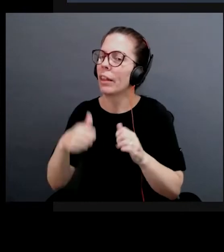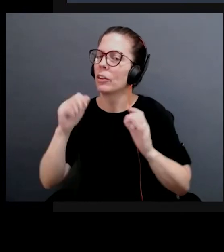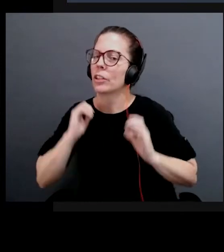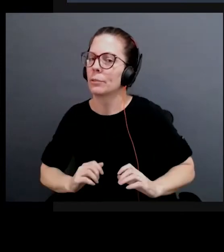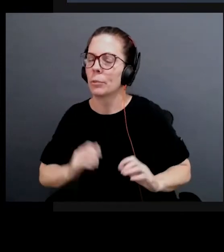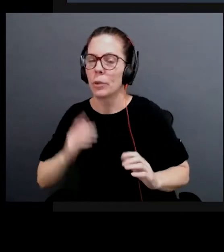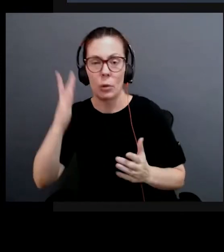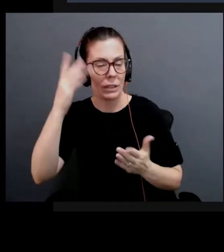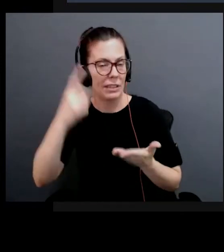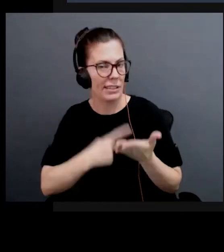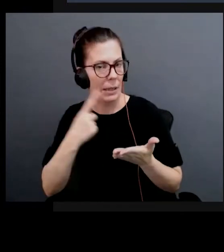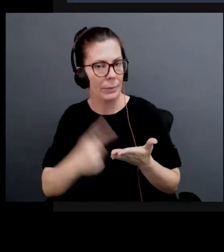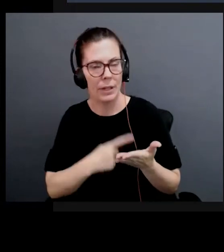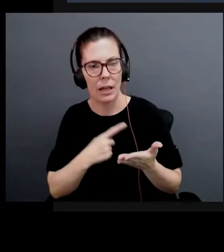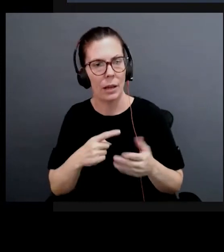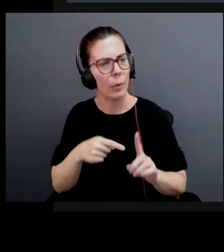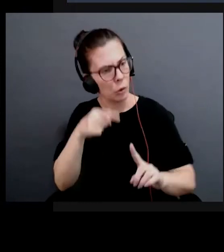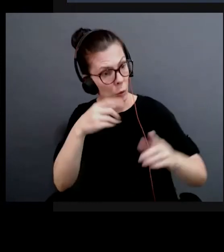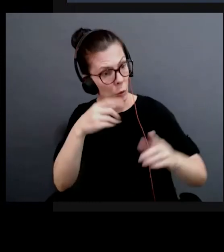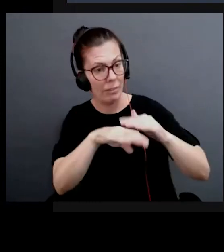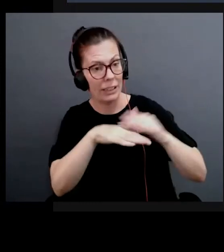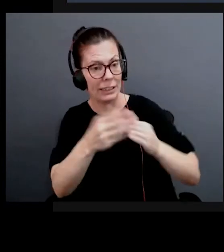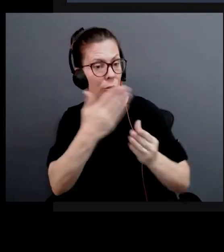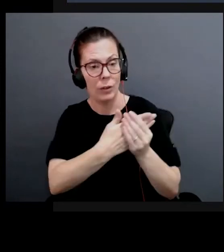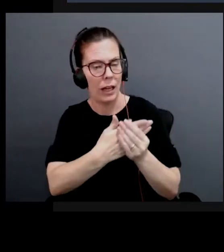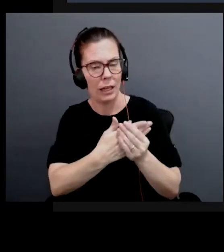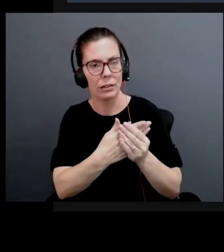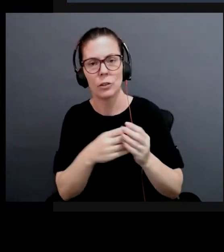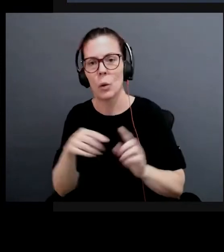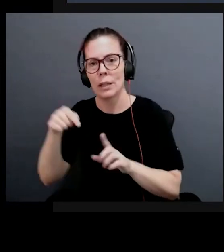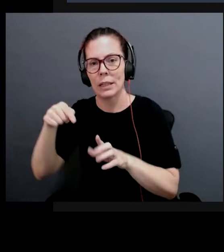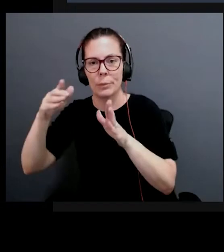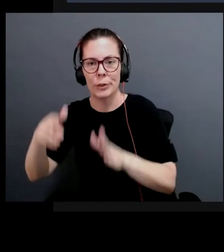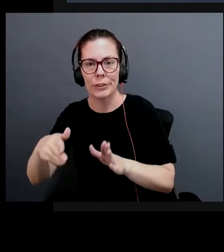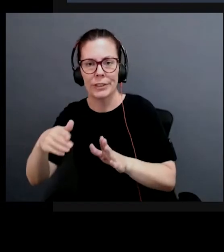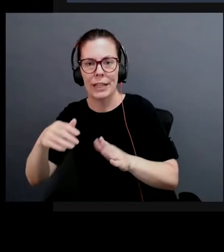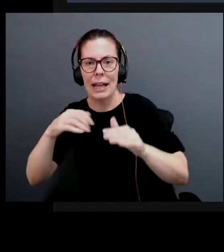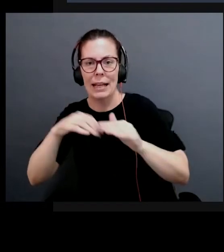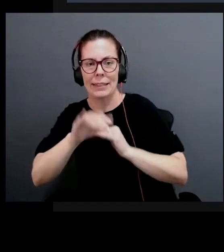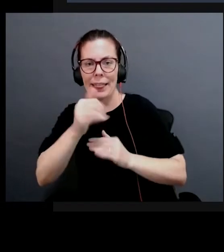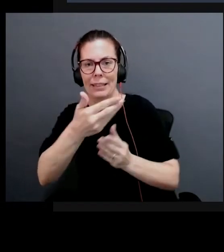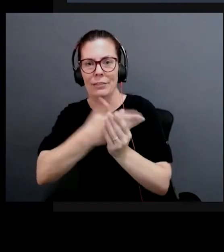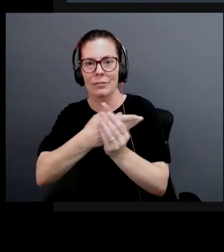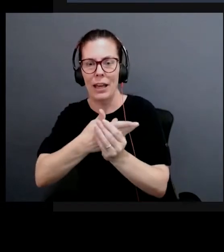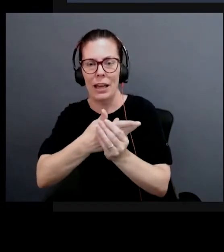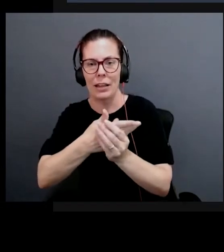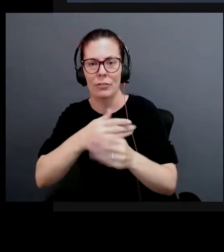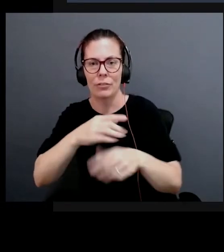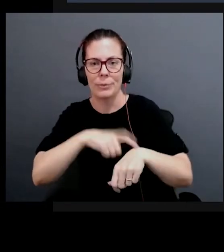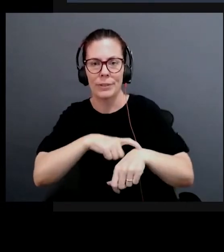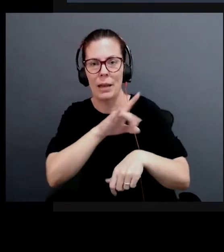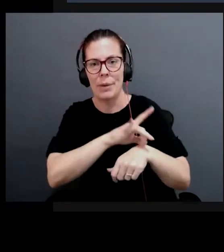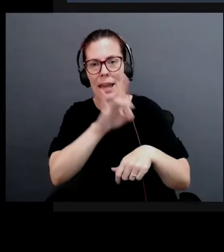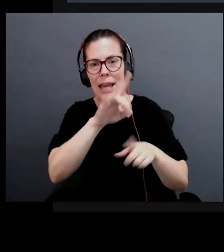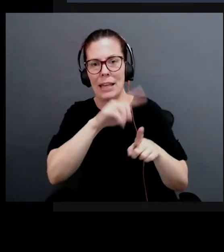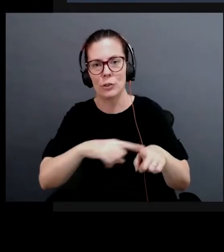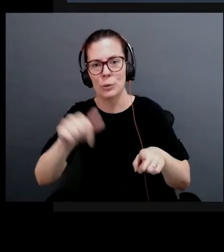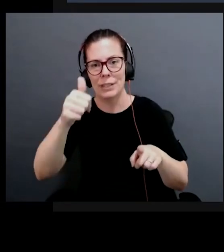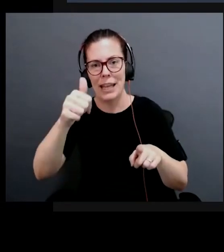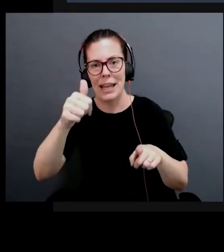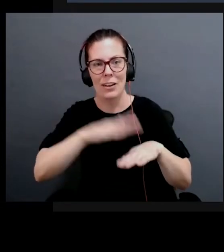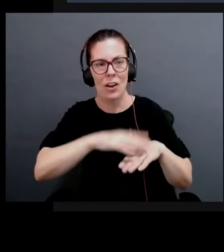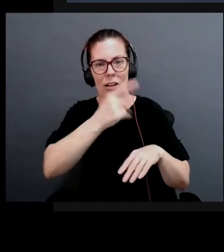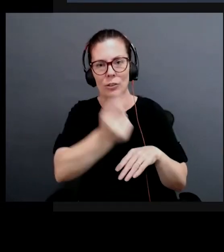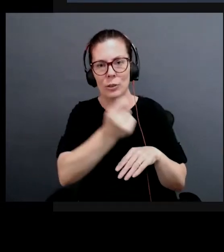not only do you have access to this file, it's this person has access to this file from 8 to 10 on Tuesdays and Thursdays, Right. sort of